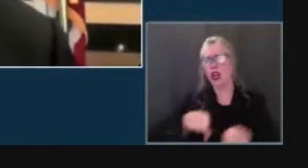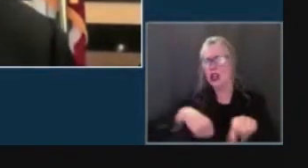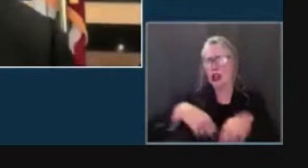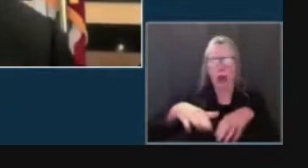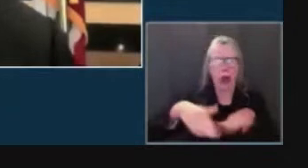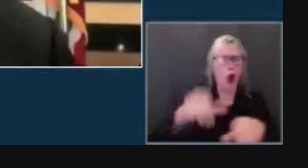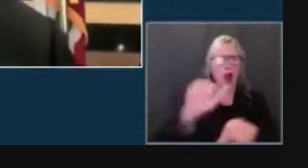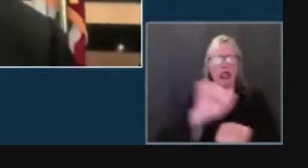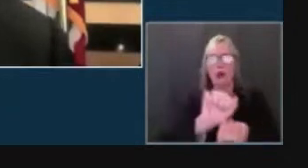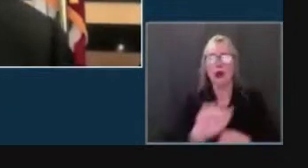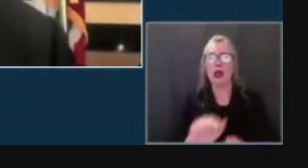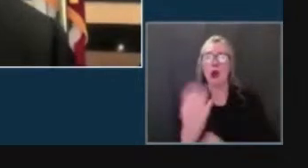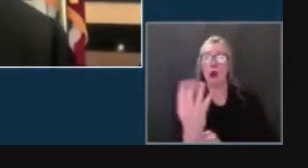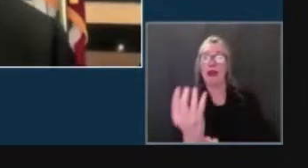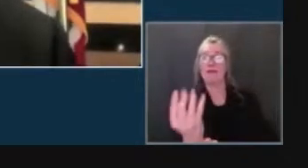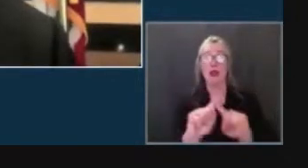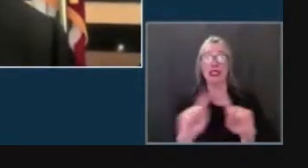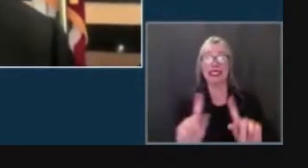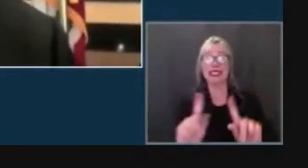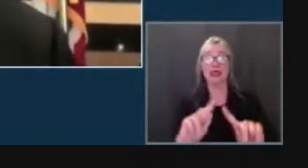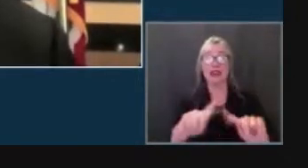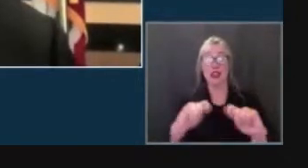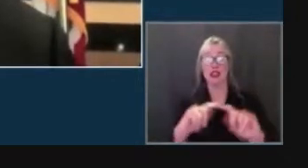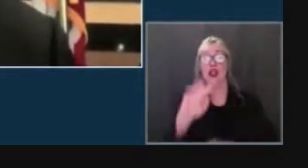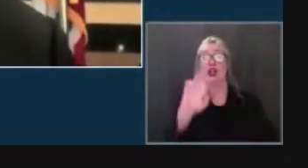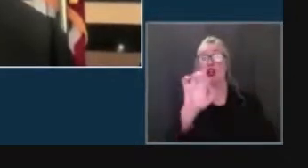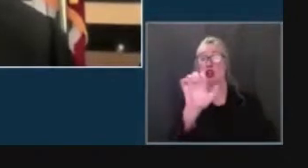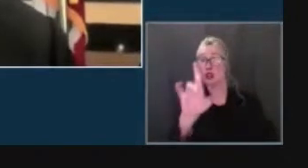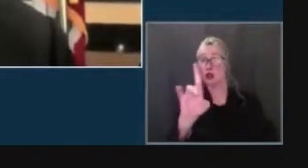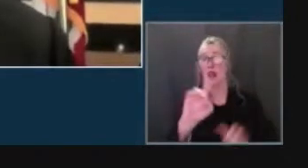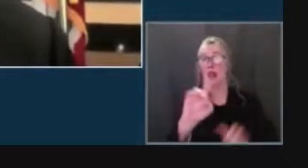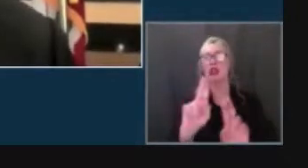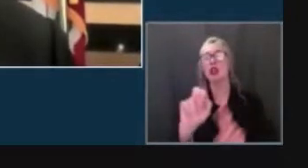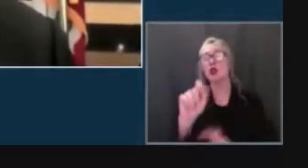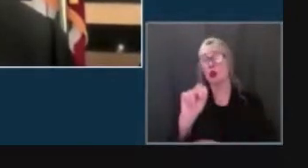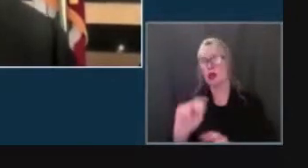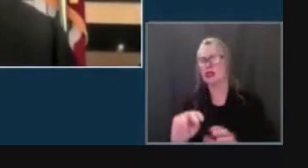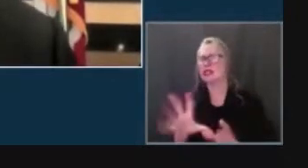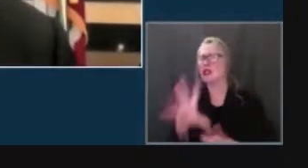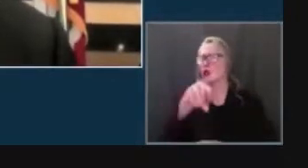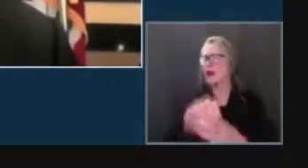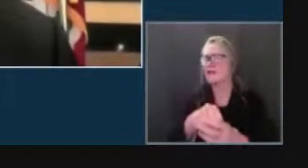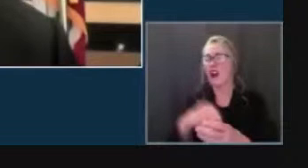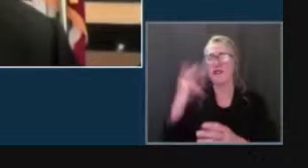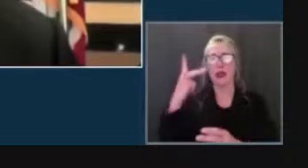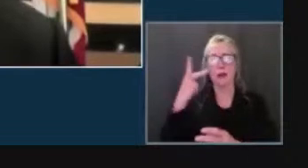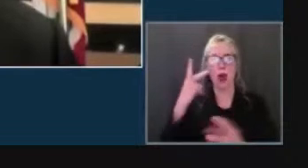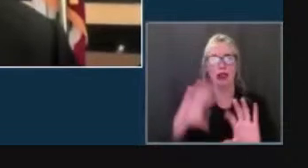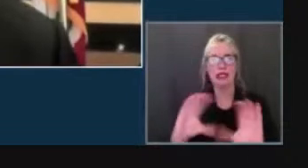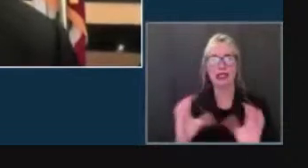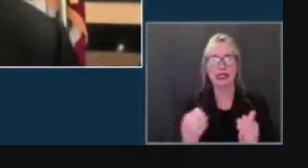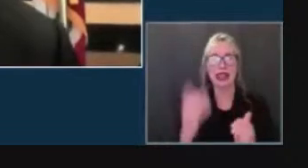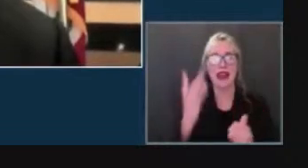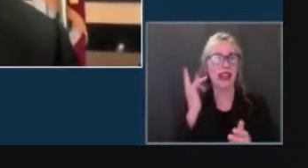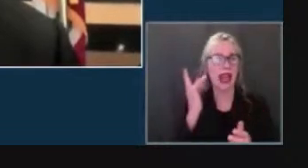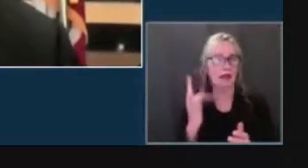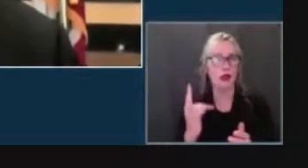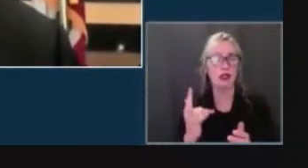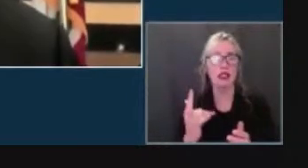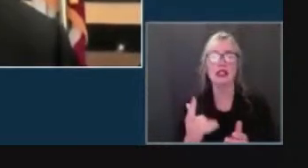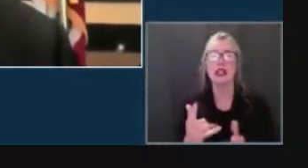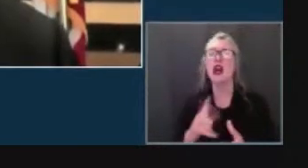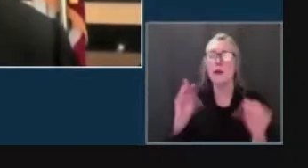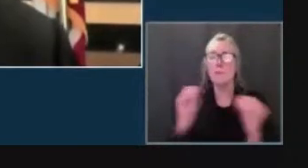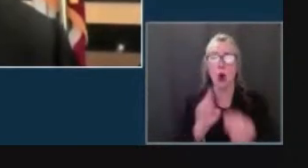different trade unions, have a bigger presence in California politics than ever before, thanks to the investments in membership, advocacy,